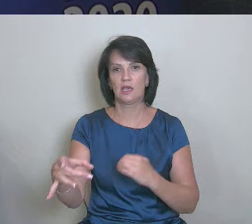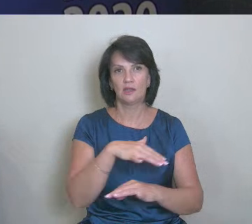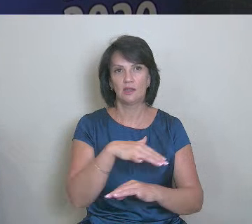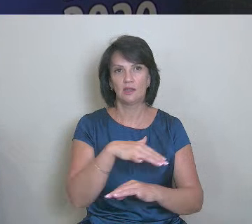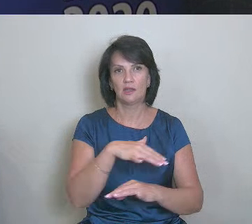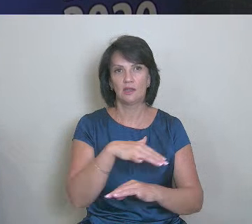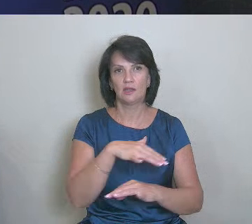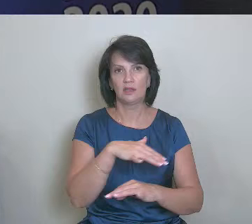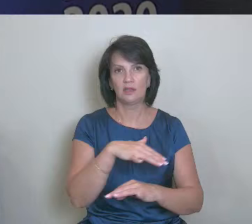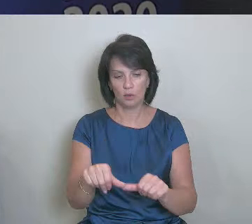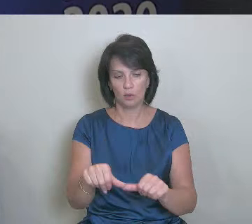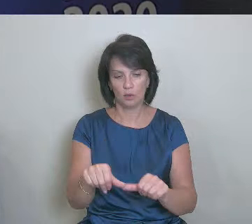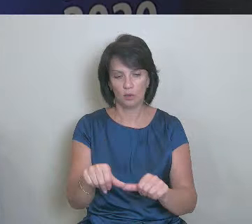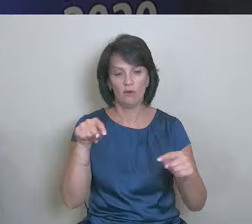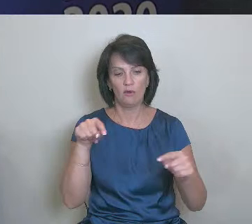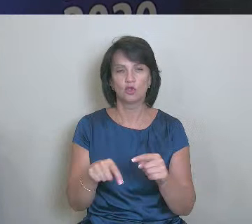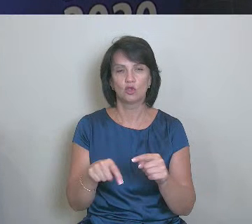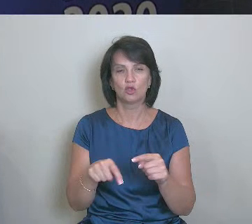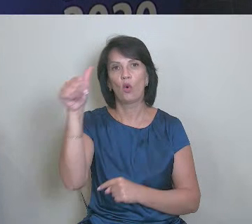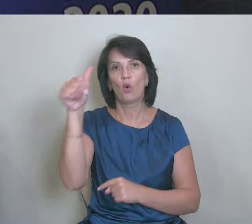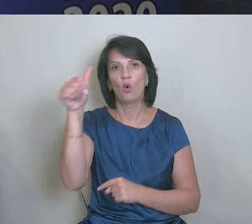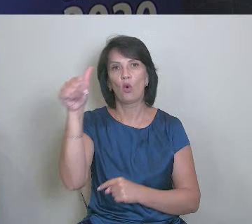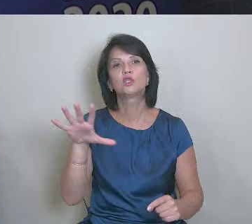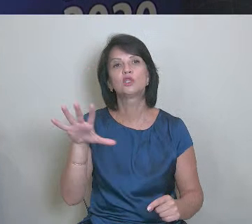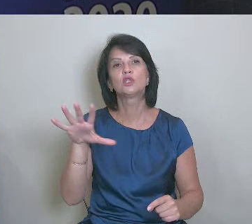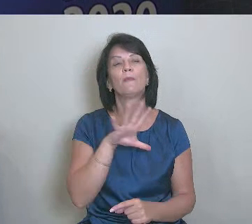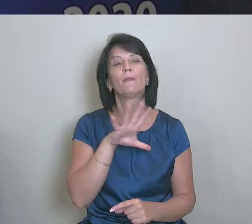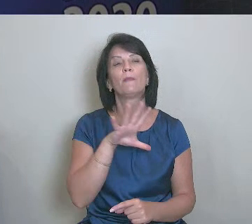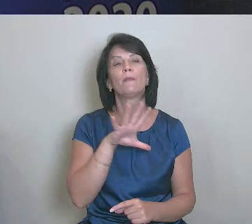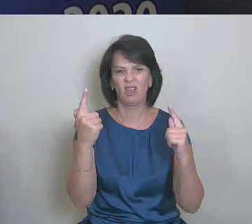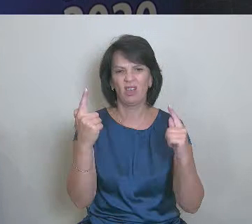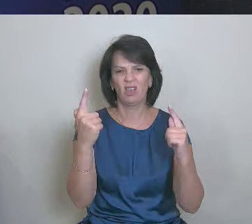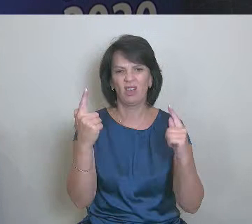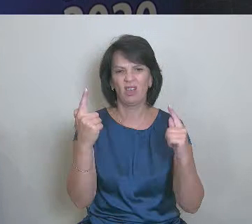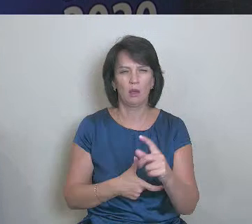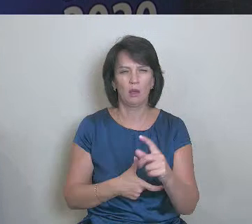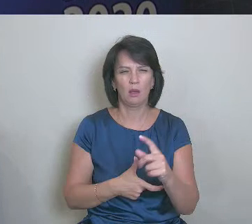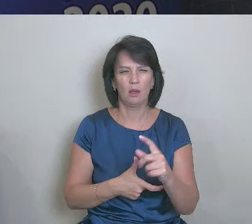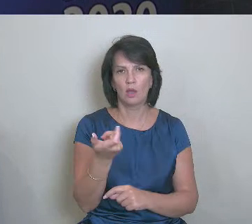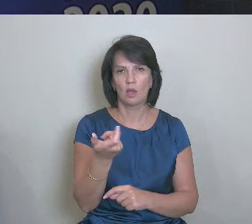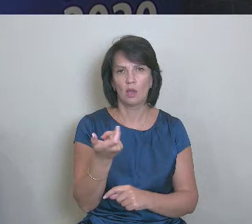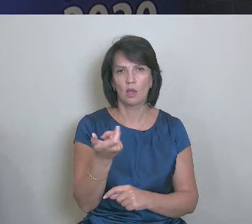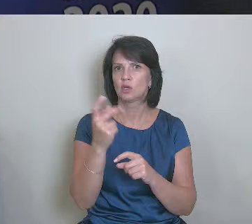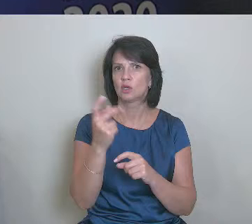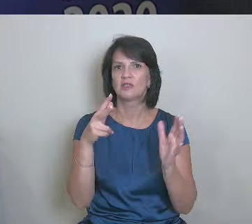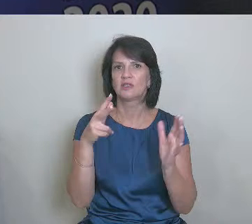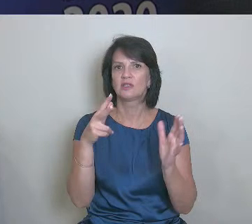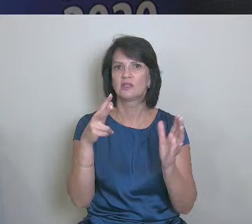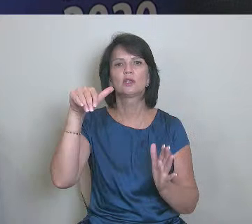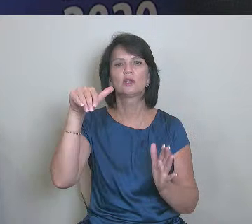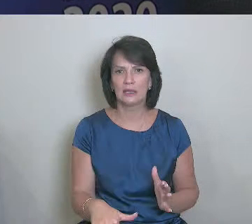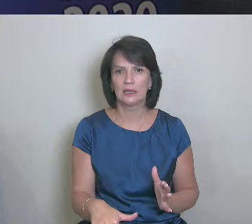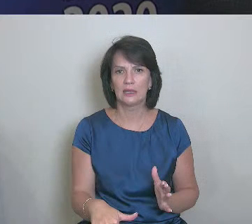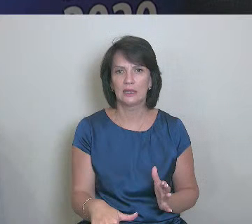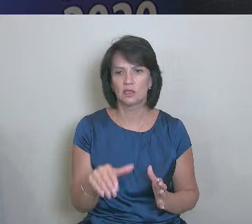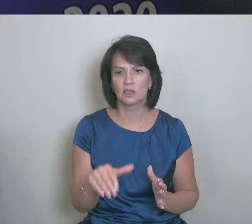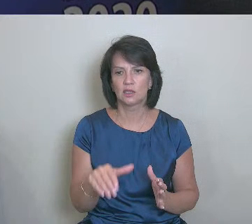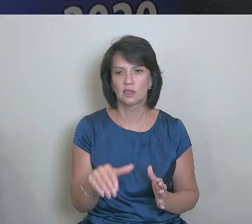the city electoral commissions and rayon commissions, and now this